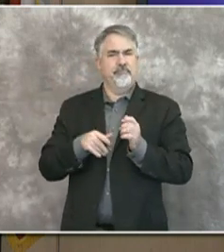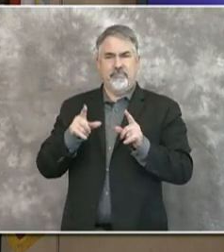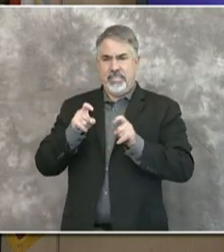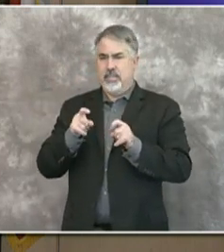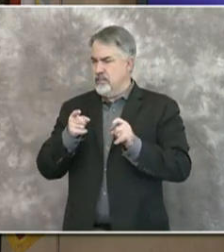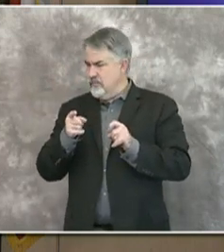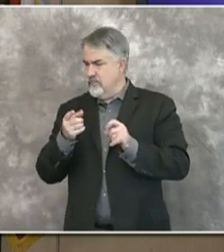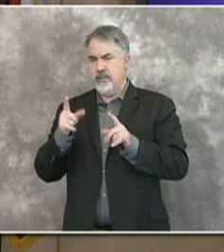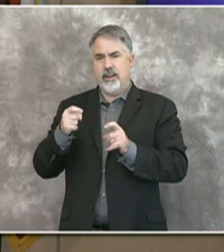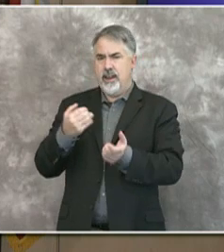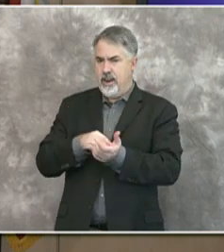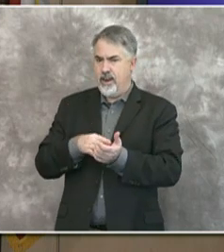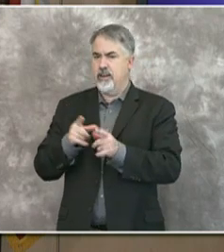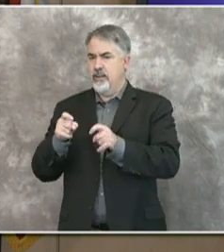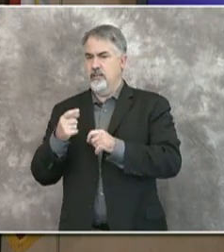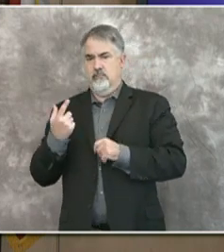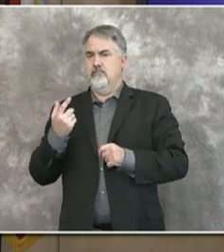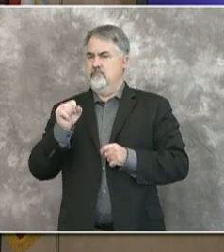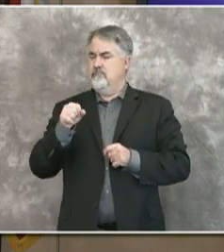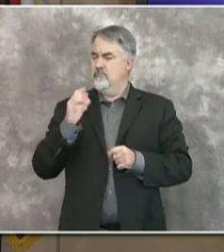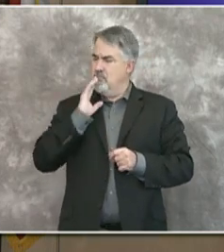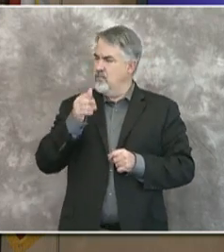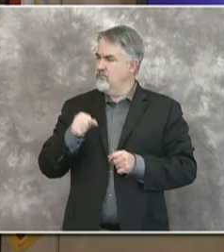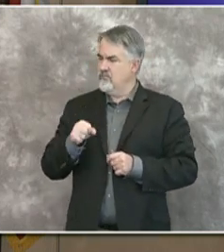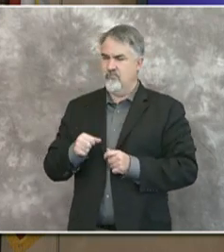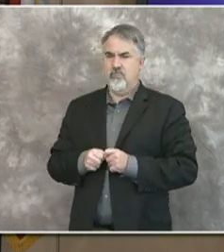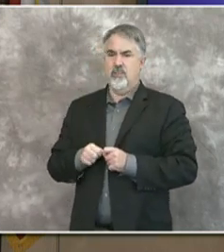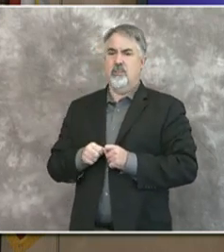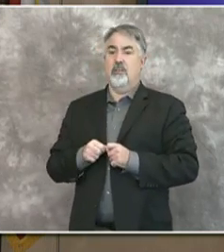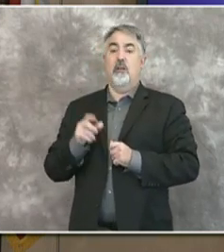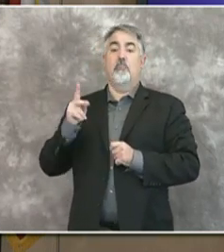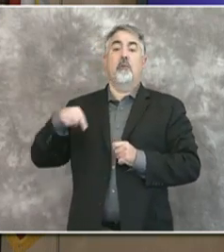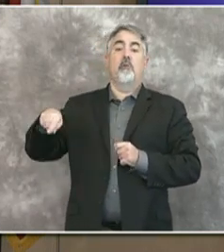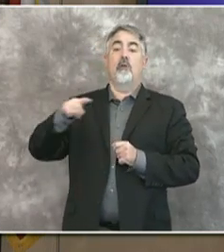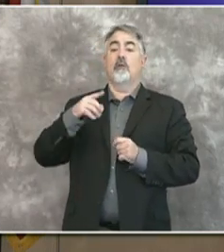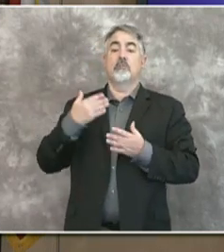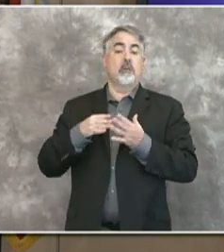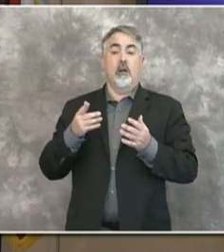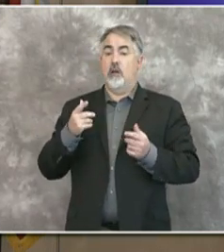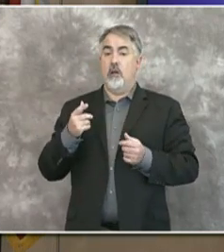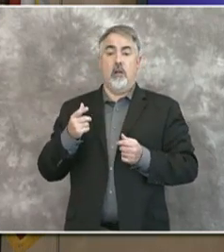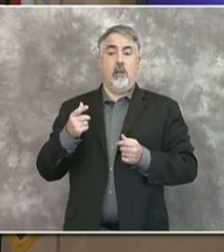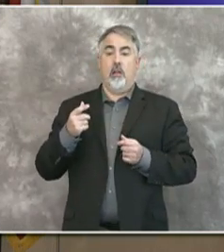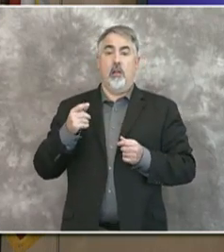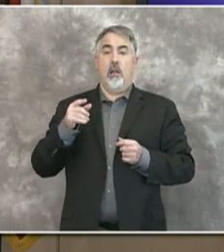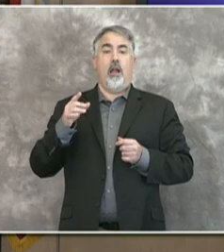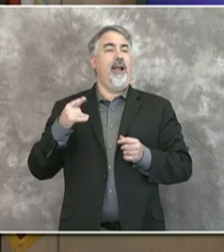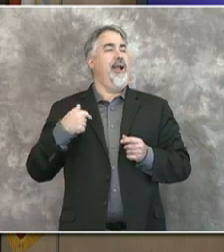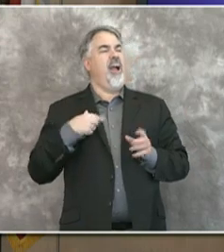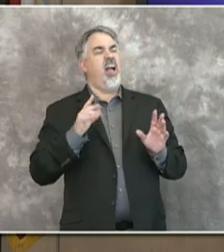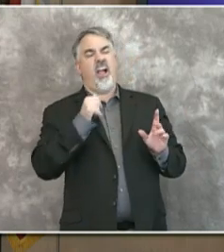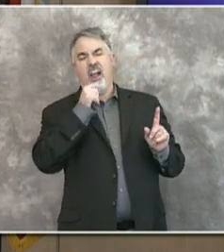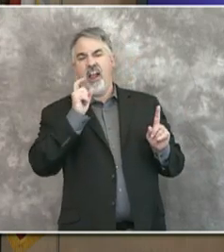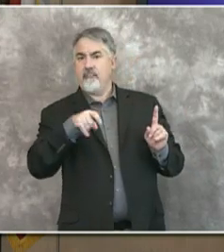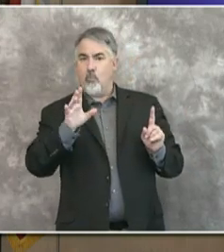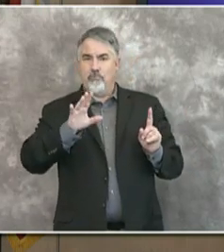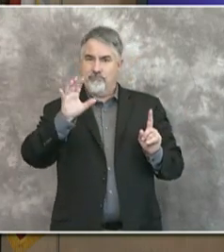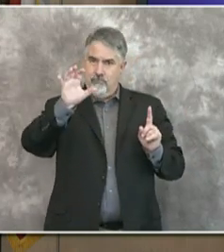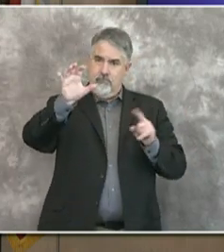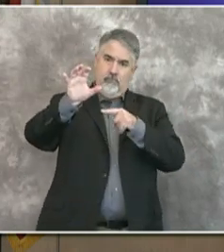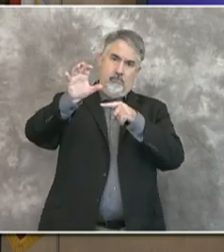also been made clear to all of the residents who are there that testing is not an optional exercise, and so as we go through the testing, they will